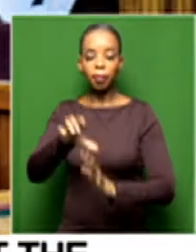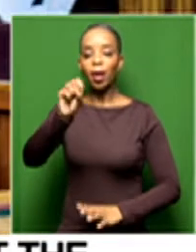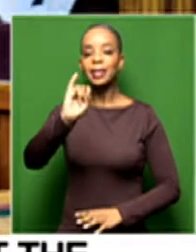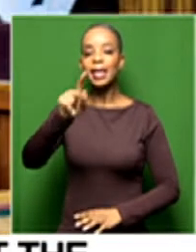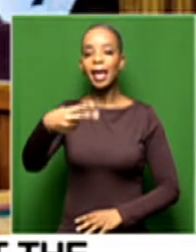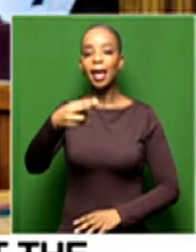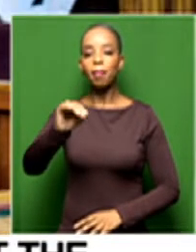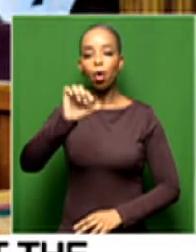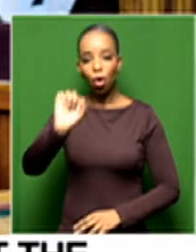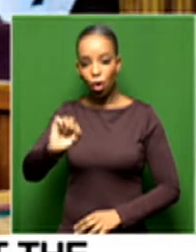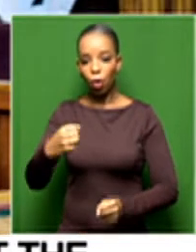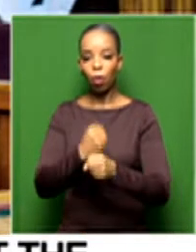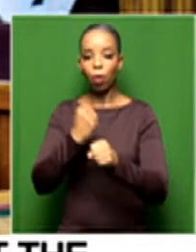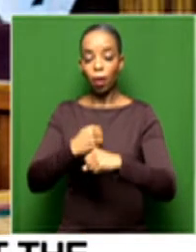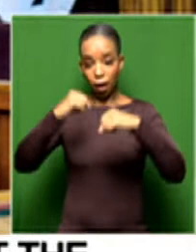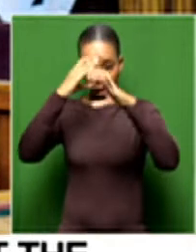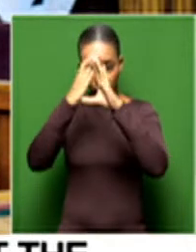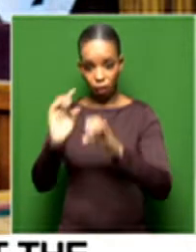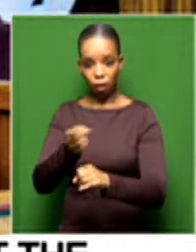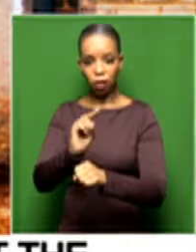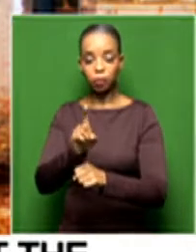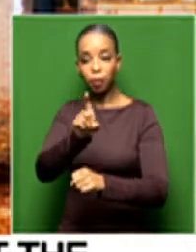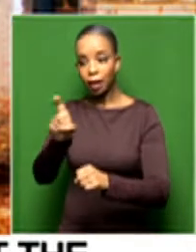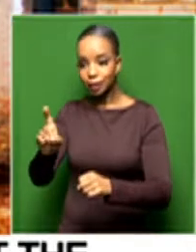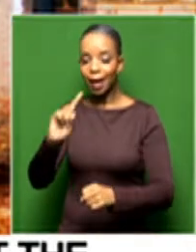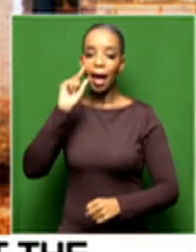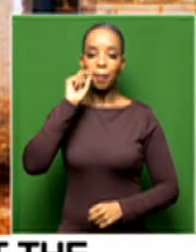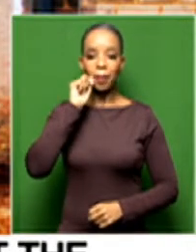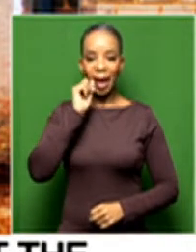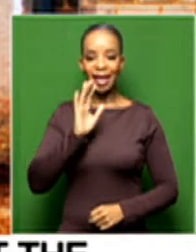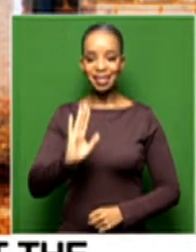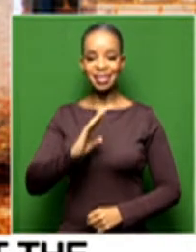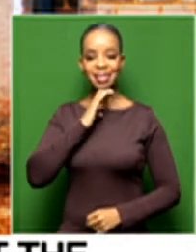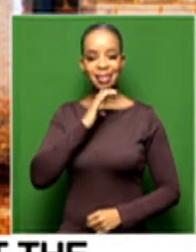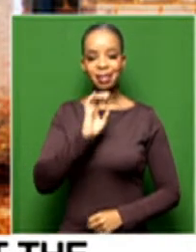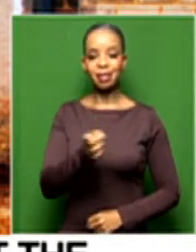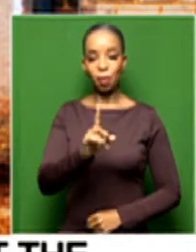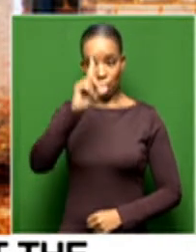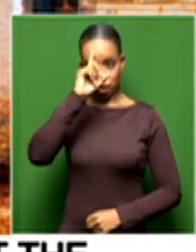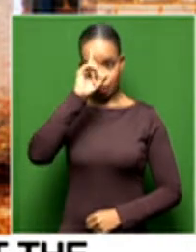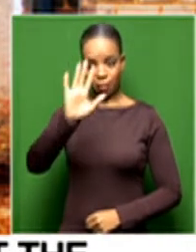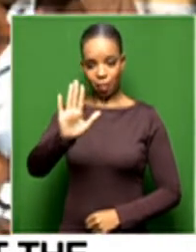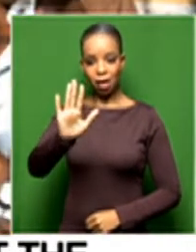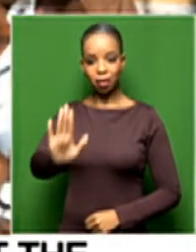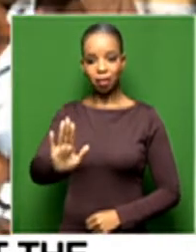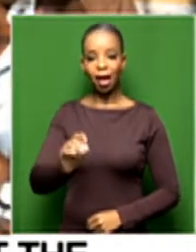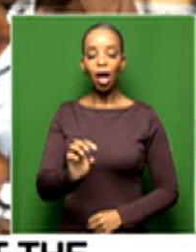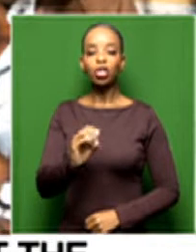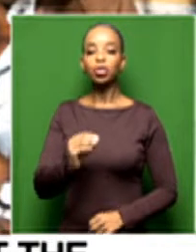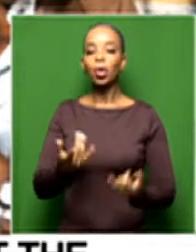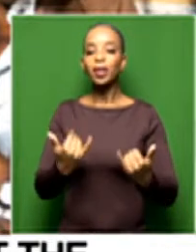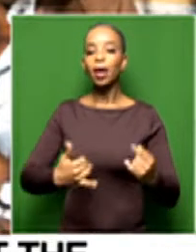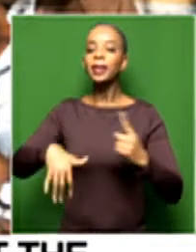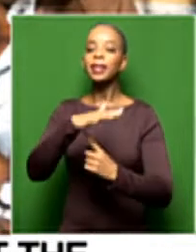at black masculinity and ask questions, what is it to be a man? And I think in a situation where we are now